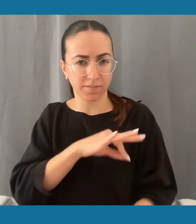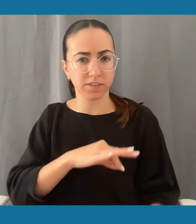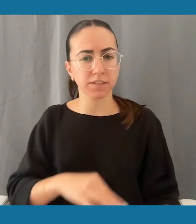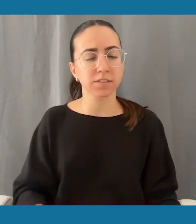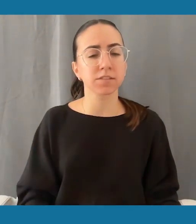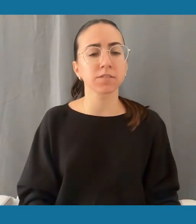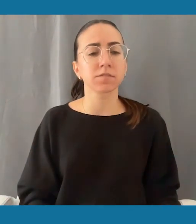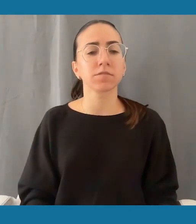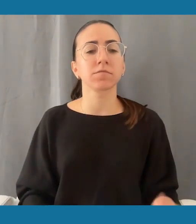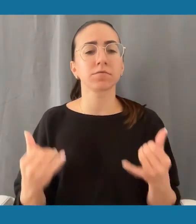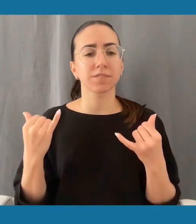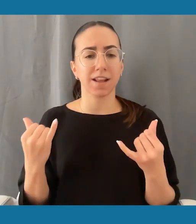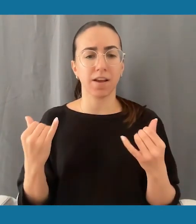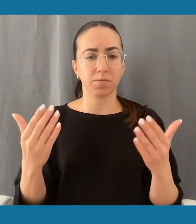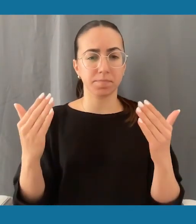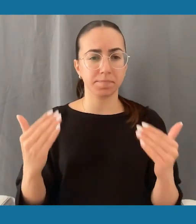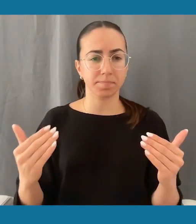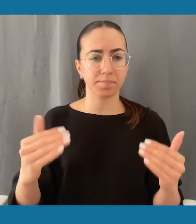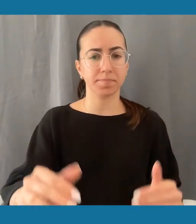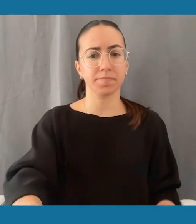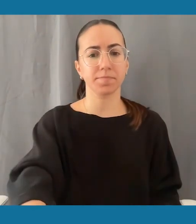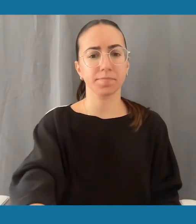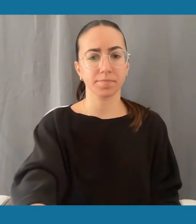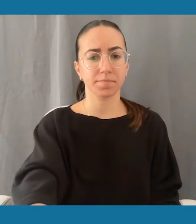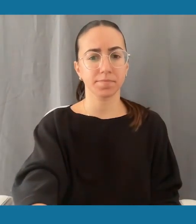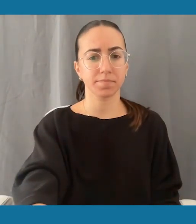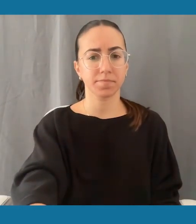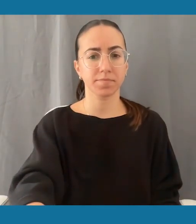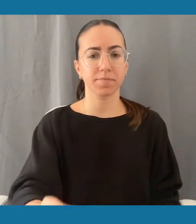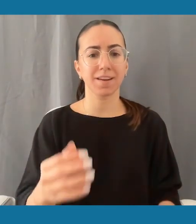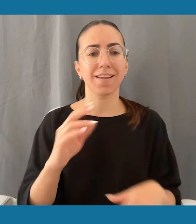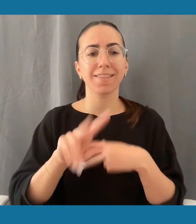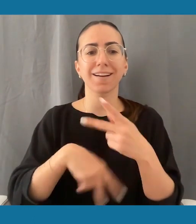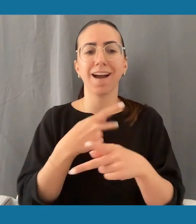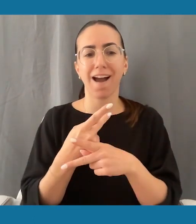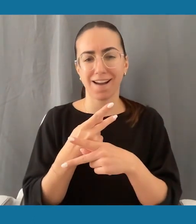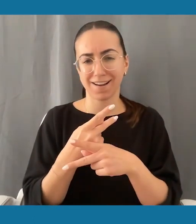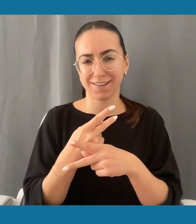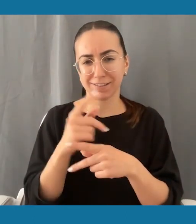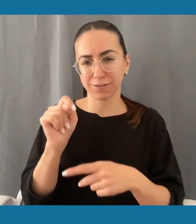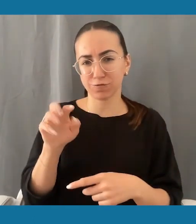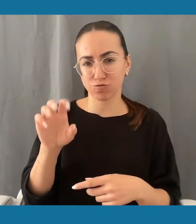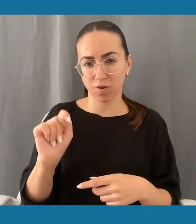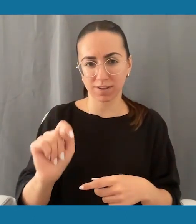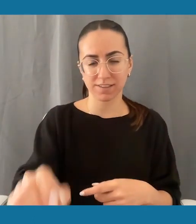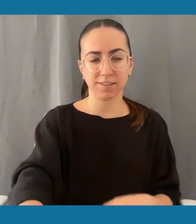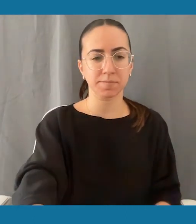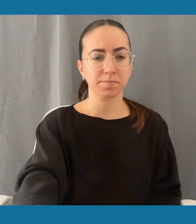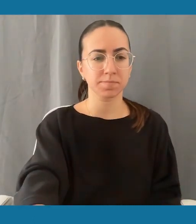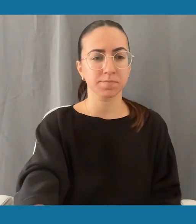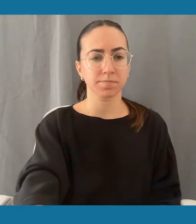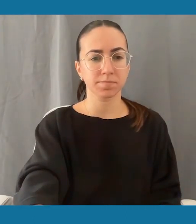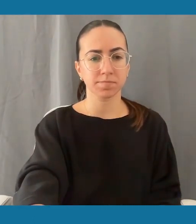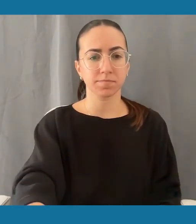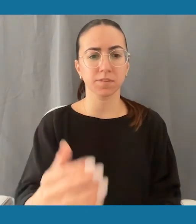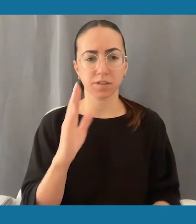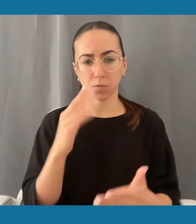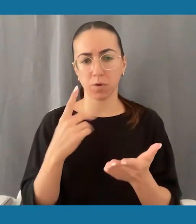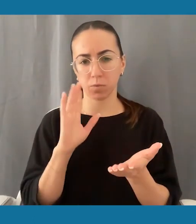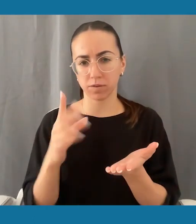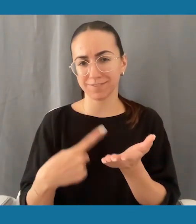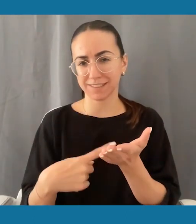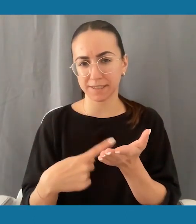Now, let's get into the kinds of special needs trusts. There are essentially three kinds that we're